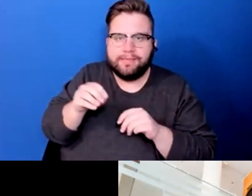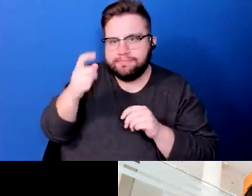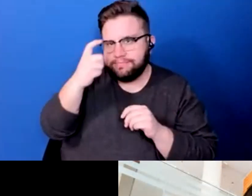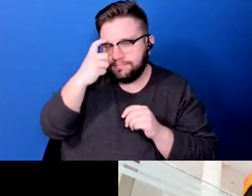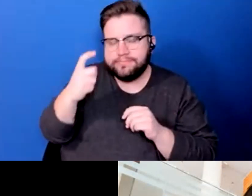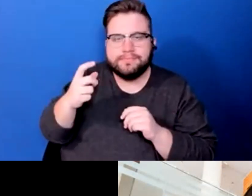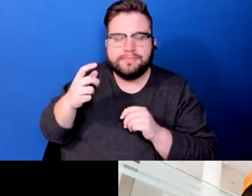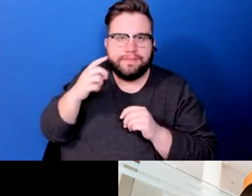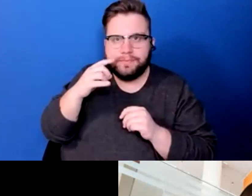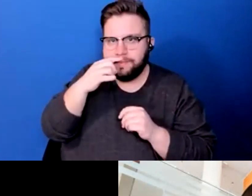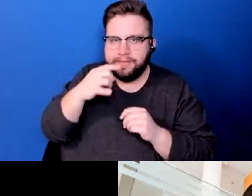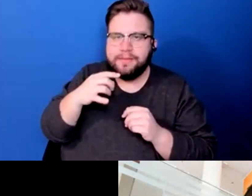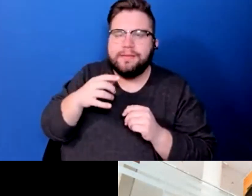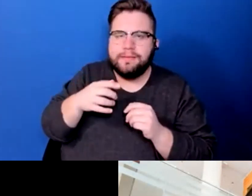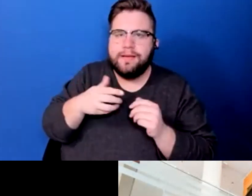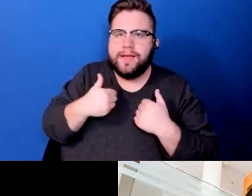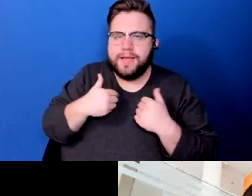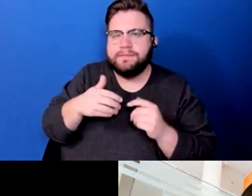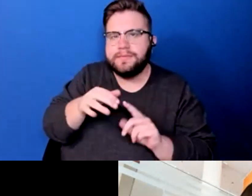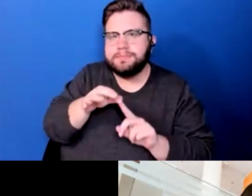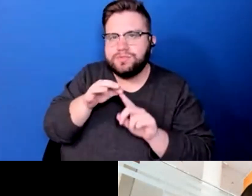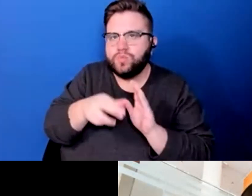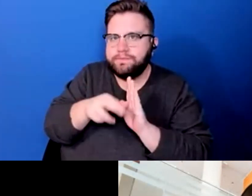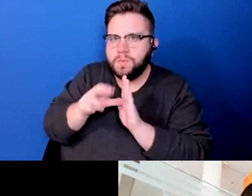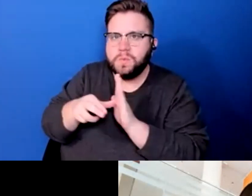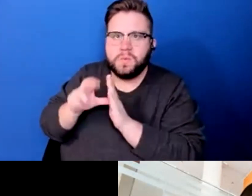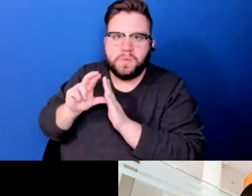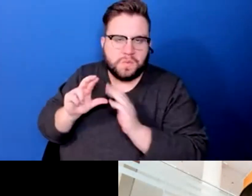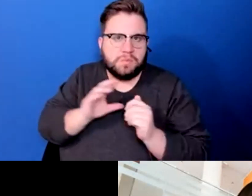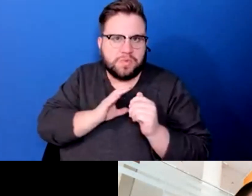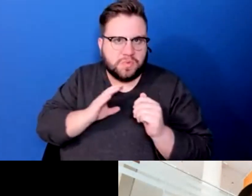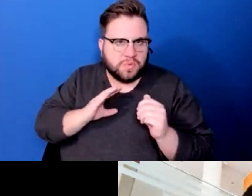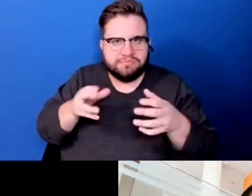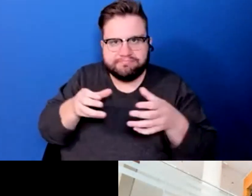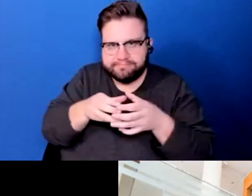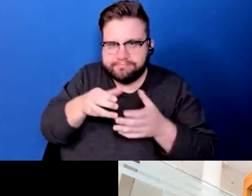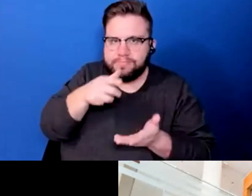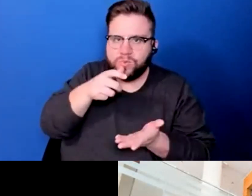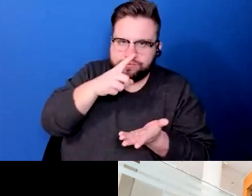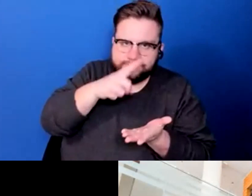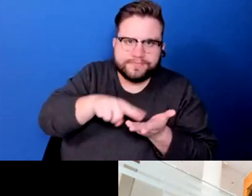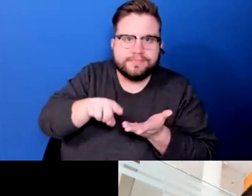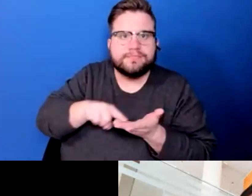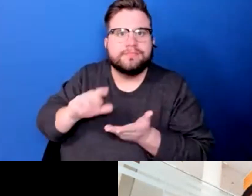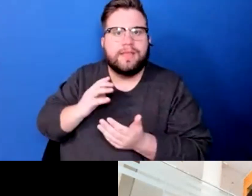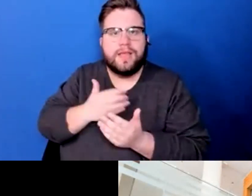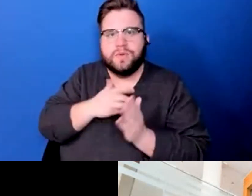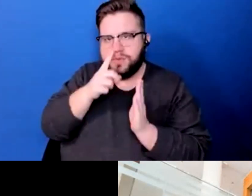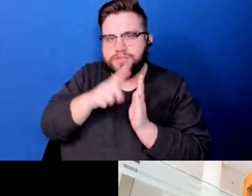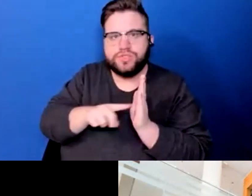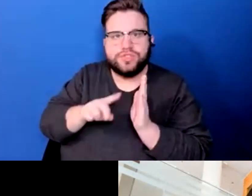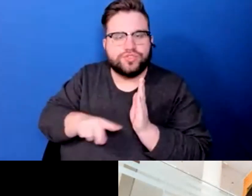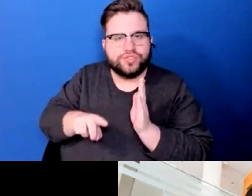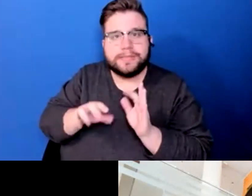stakeholders. So it includes the researchers, it includes clinicians, but an important part of that committee